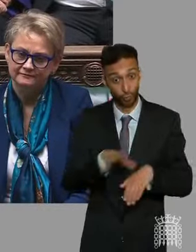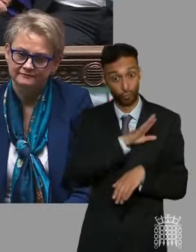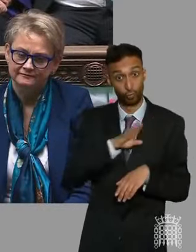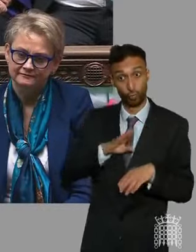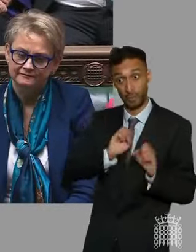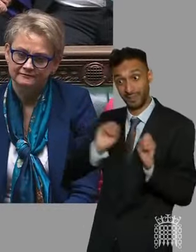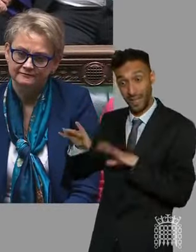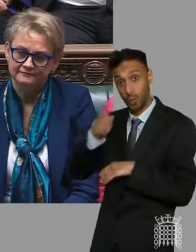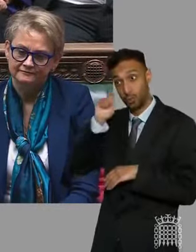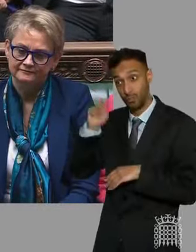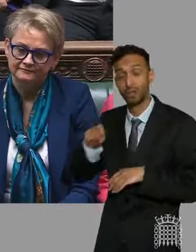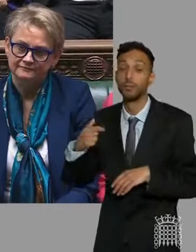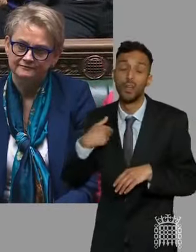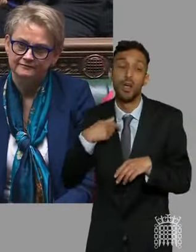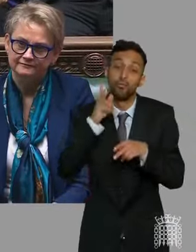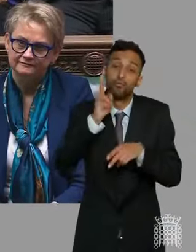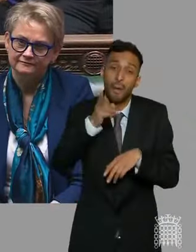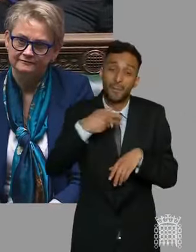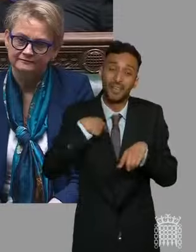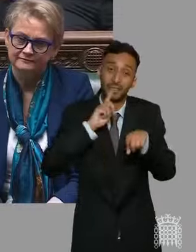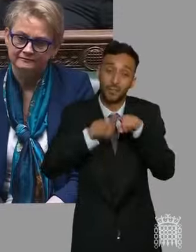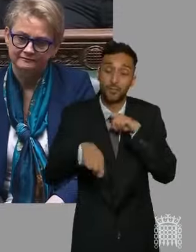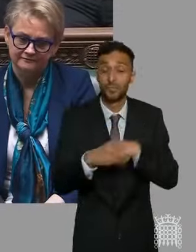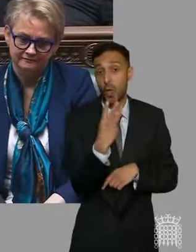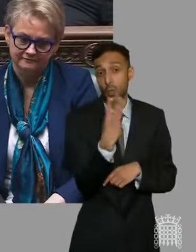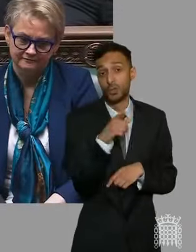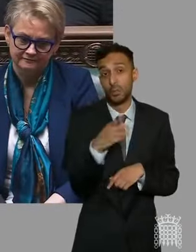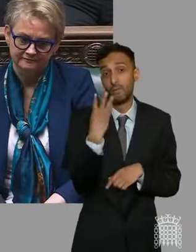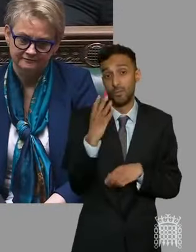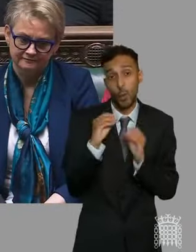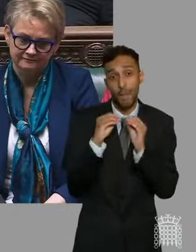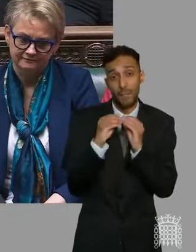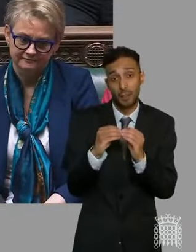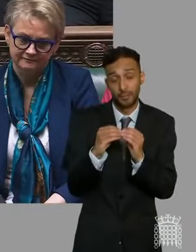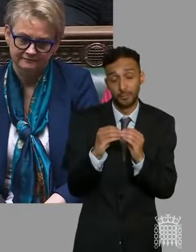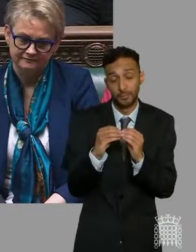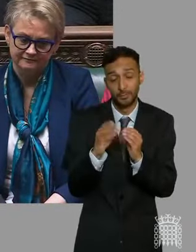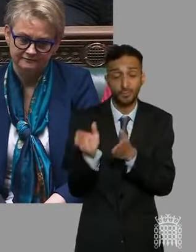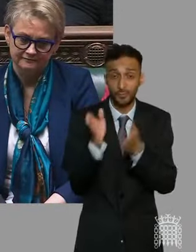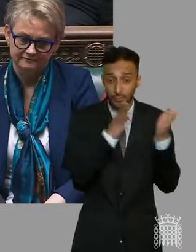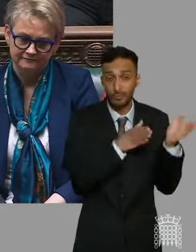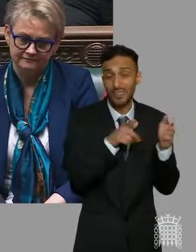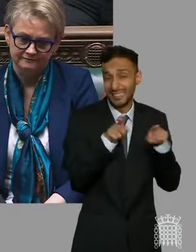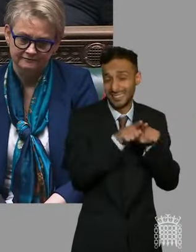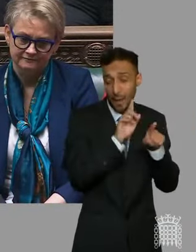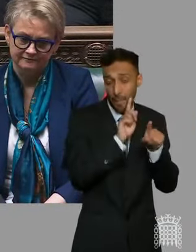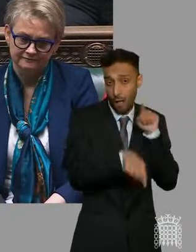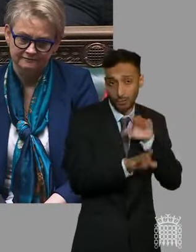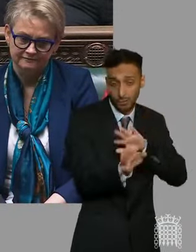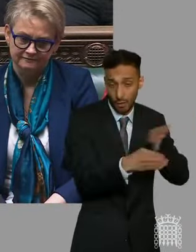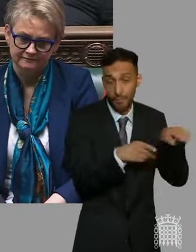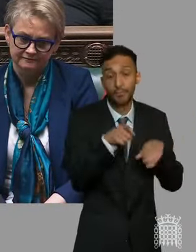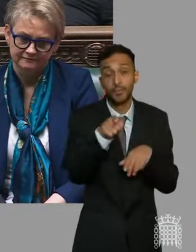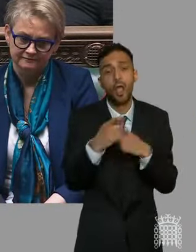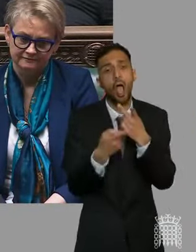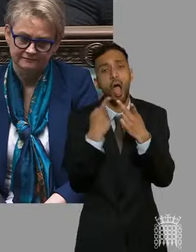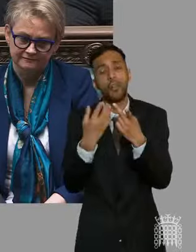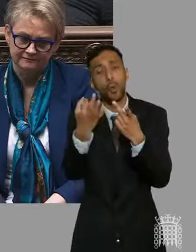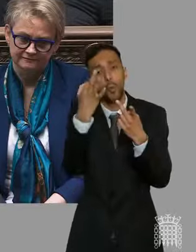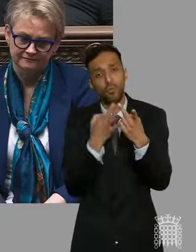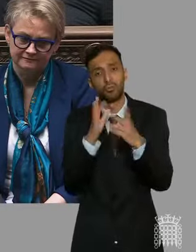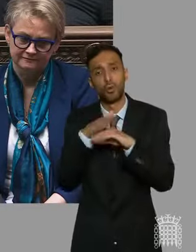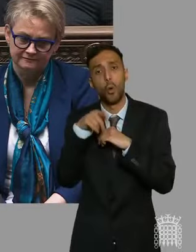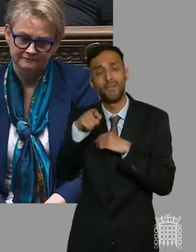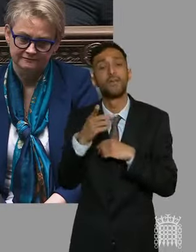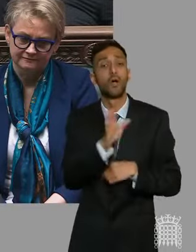2020. She asked a serious question about the security guarantees in Ukraine, and that is extremely important, because the